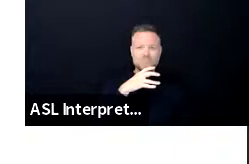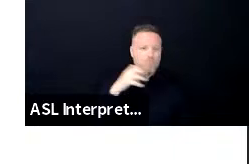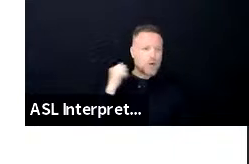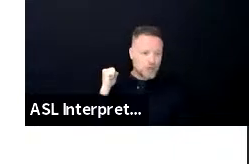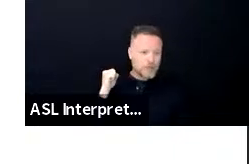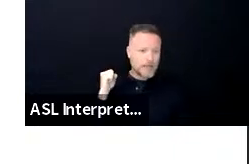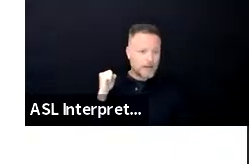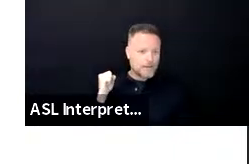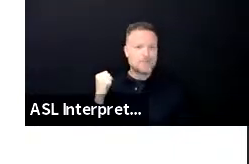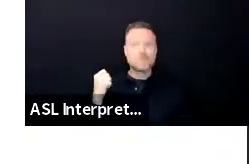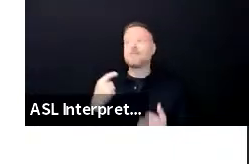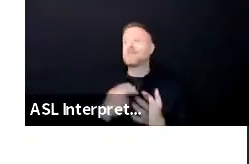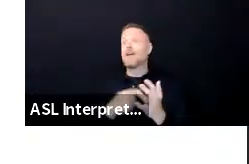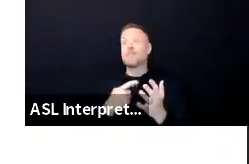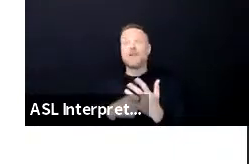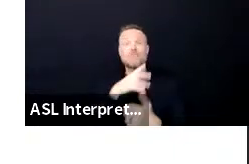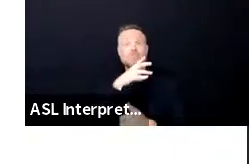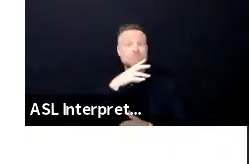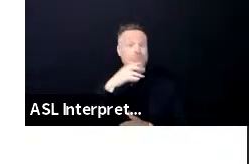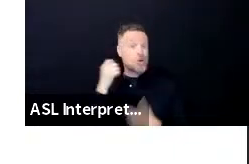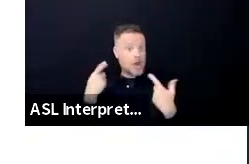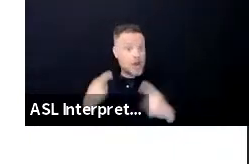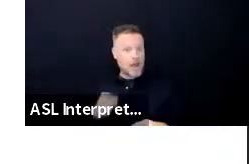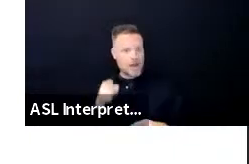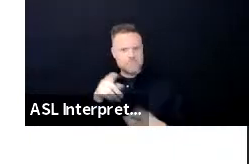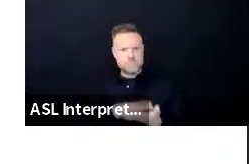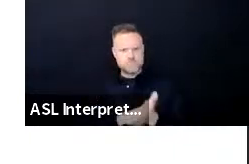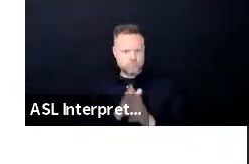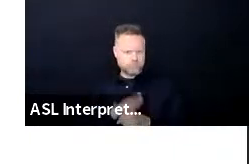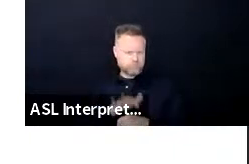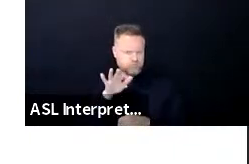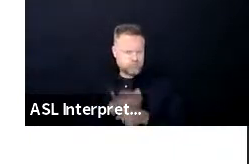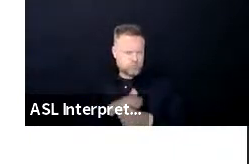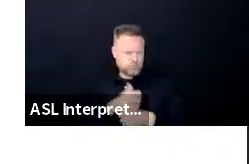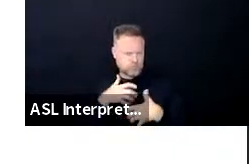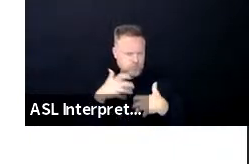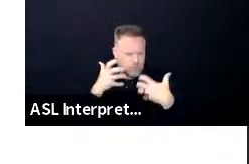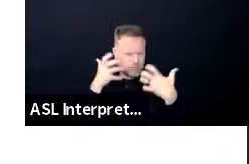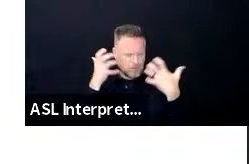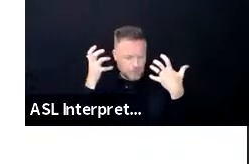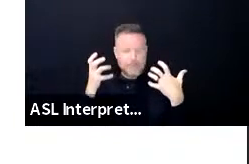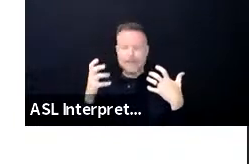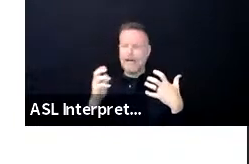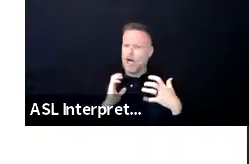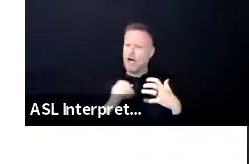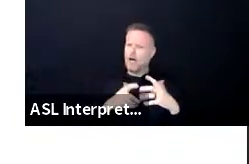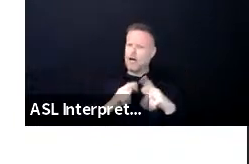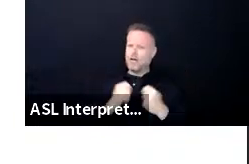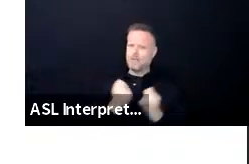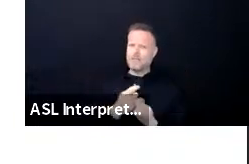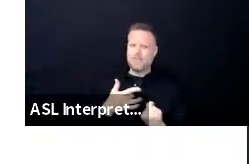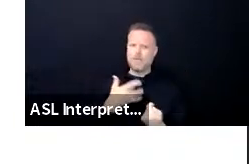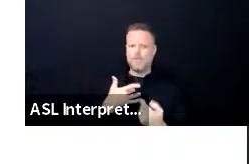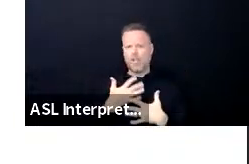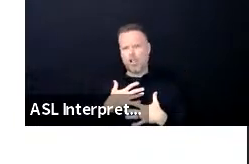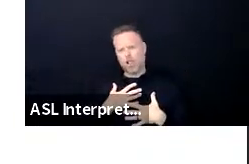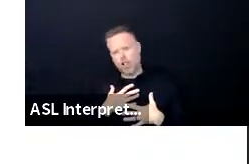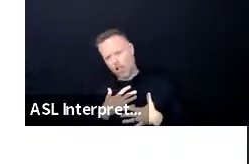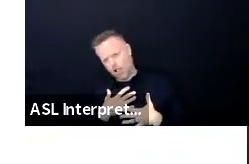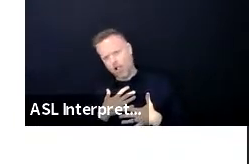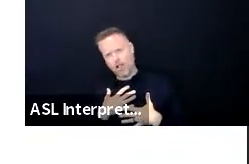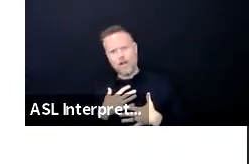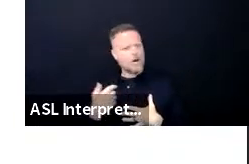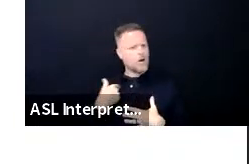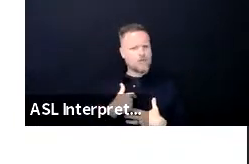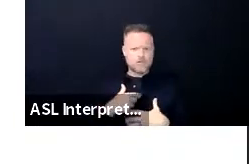people can be mean, evil. And so our team from time to time got beat up. And so we have to continue to embrace one